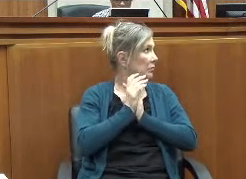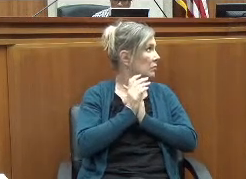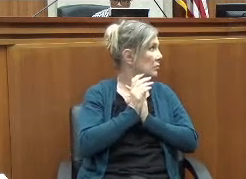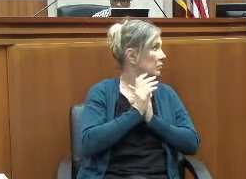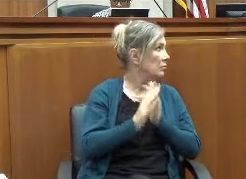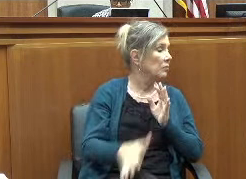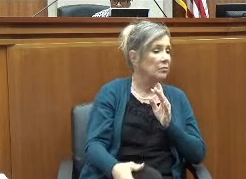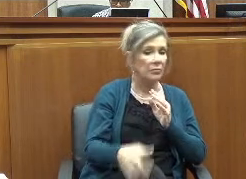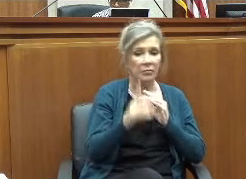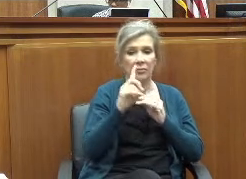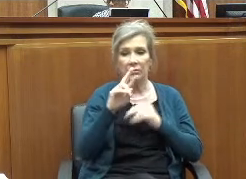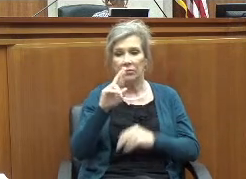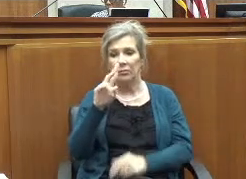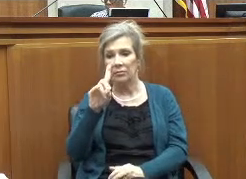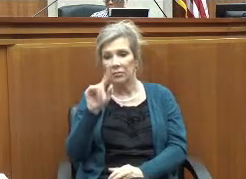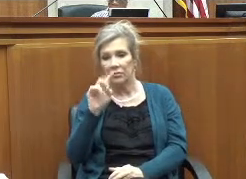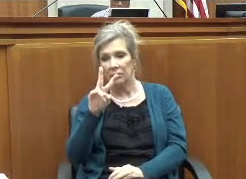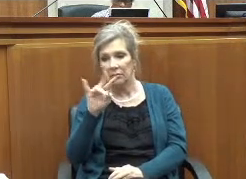Dr. Davis?